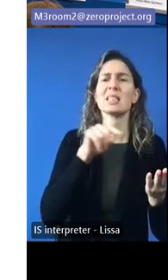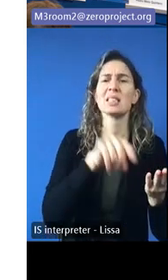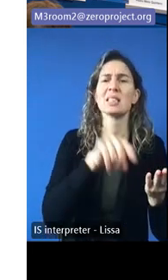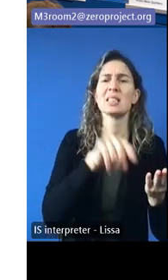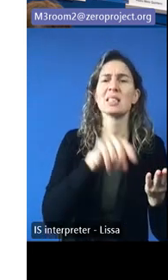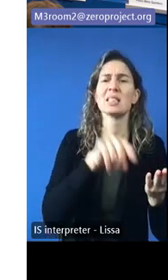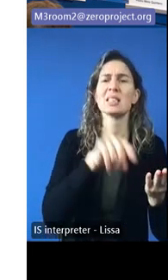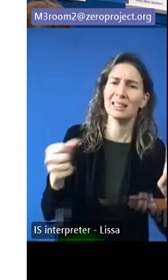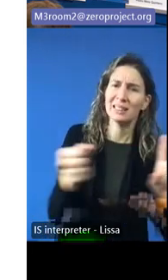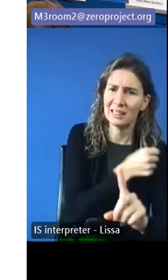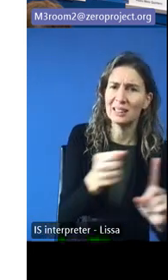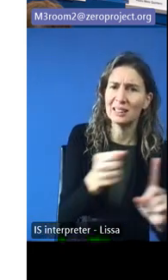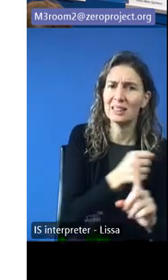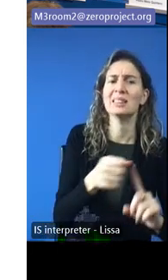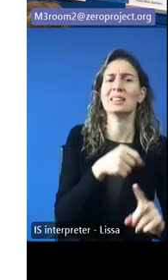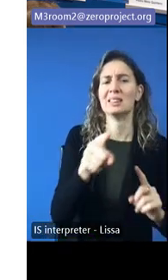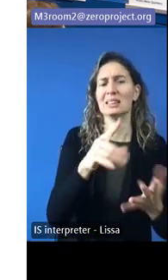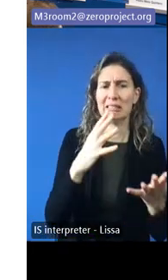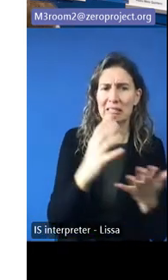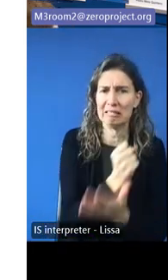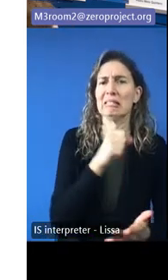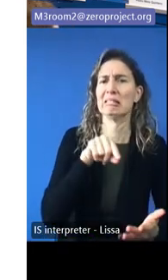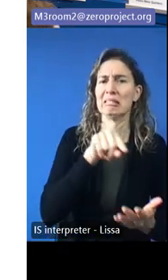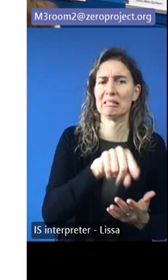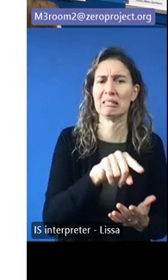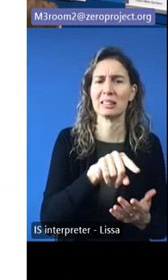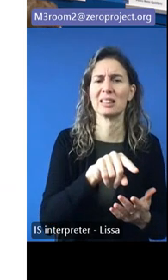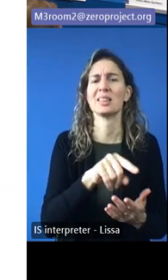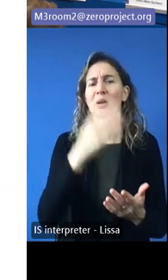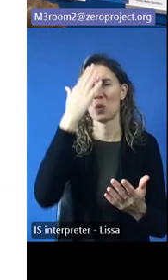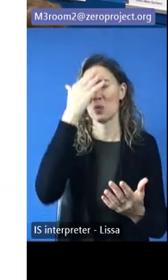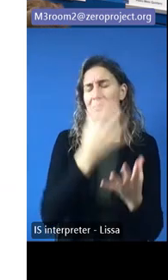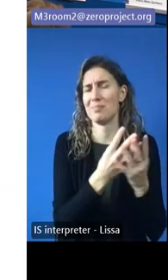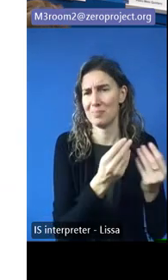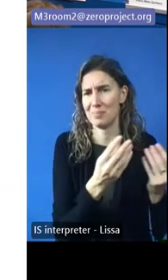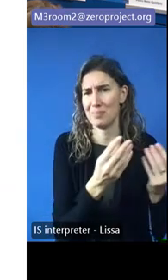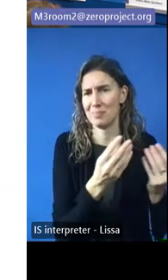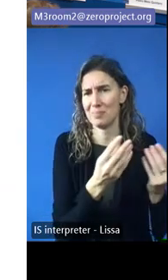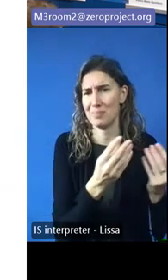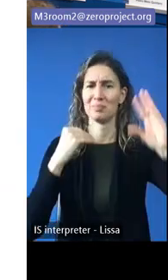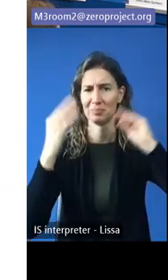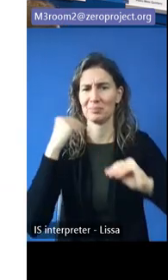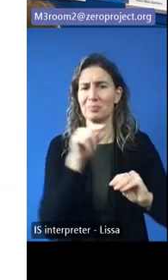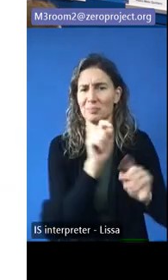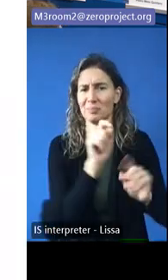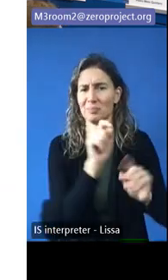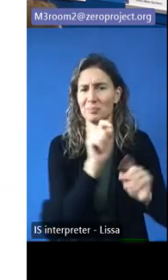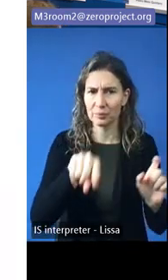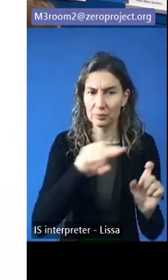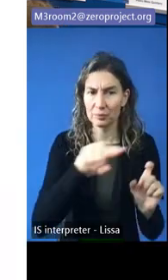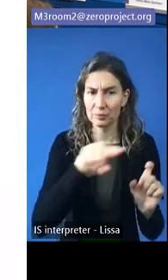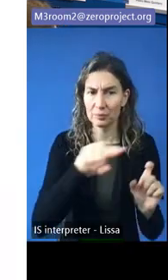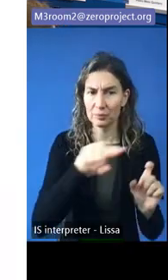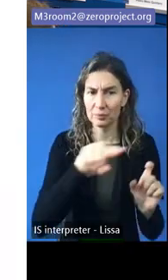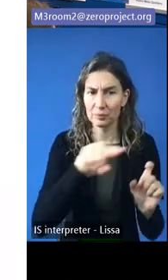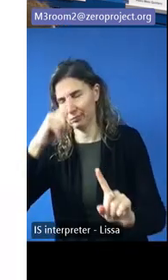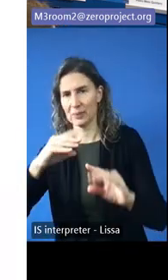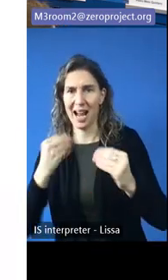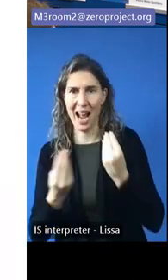by women with disabilities since the lived experience of the members of CIDIP as daughters,